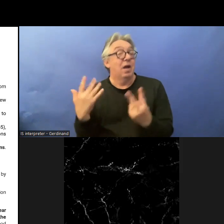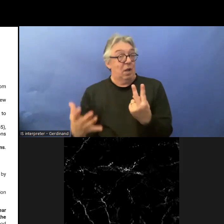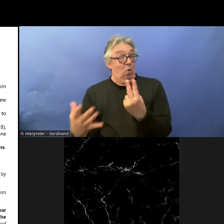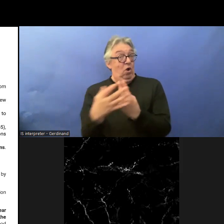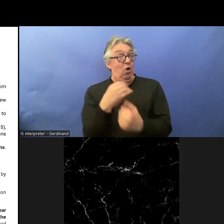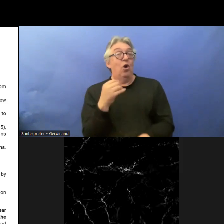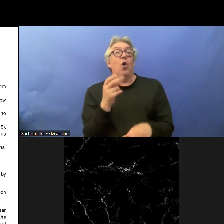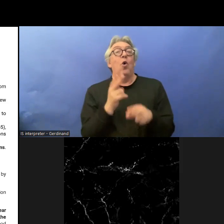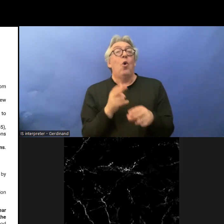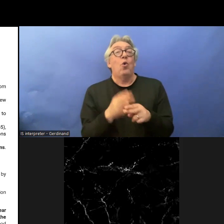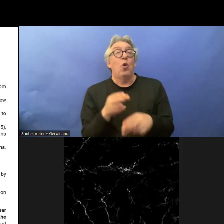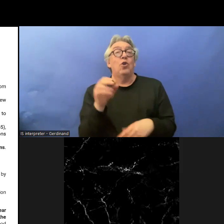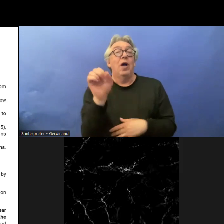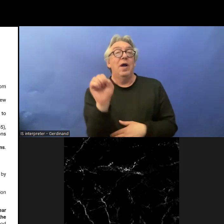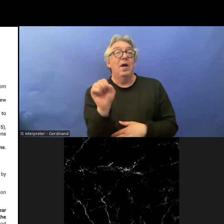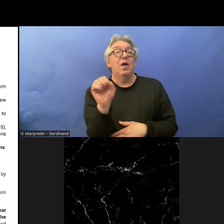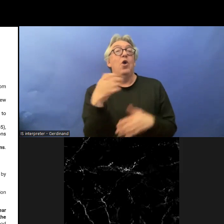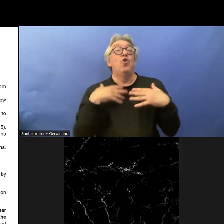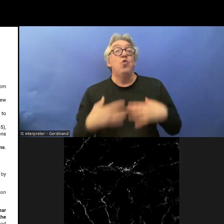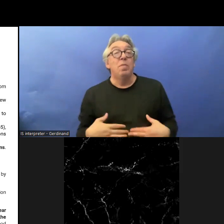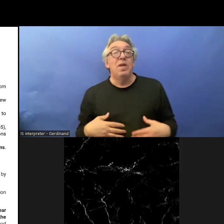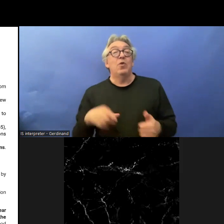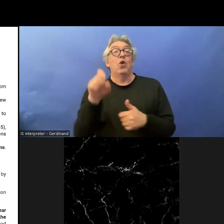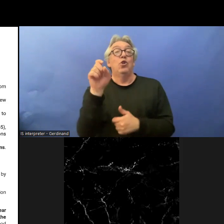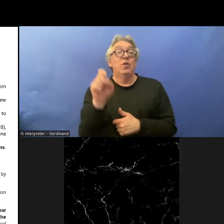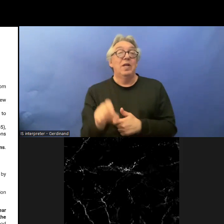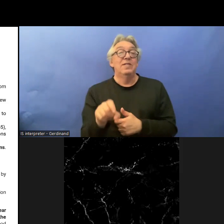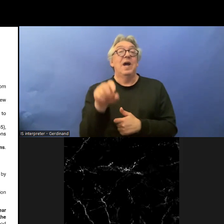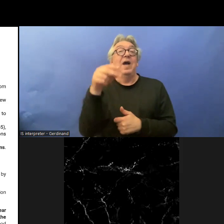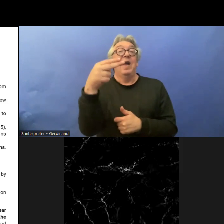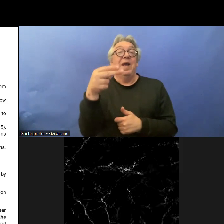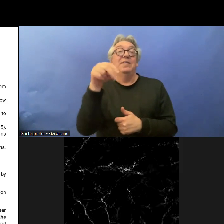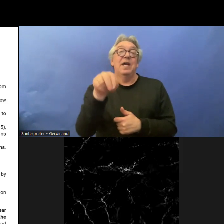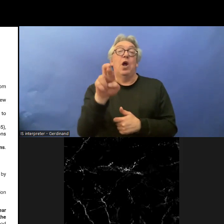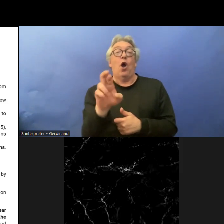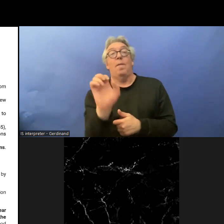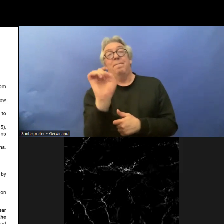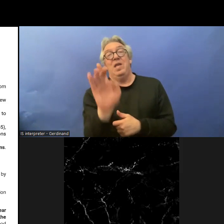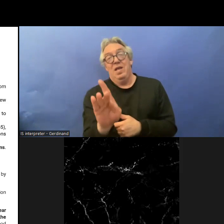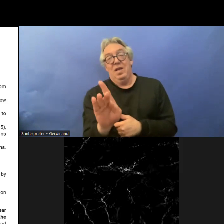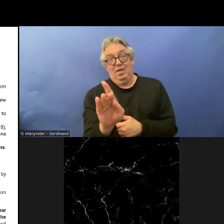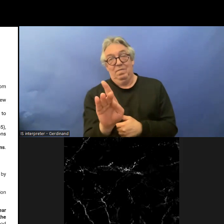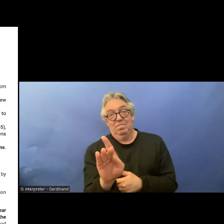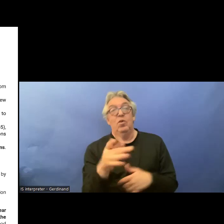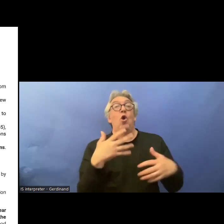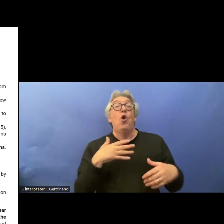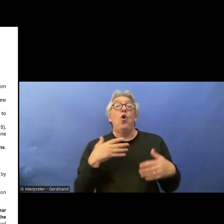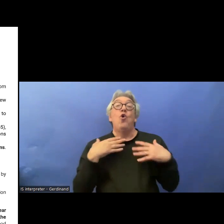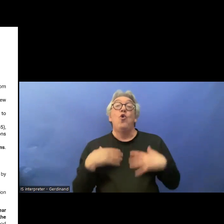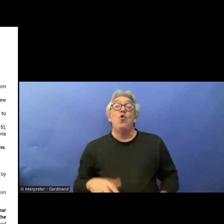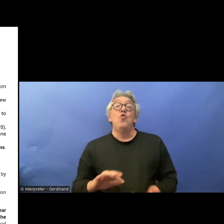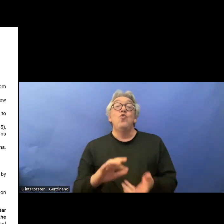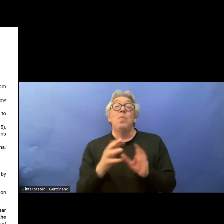HNRP, Humanitarian Needs and Response Overview. So this is part of the